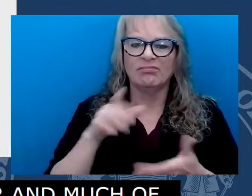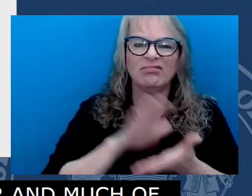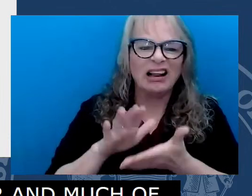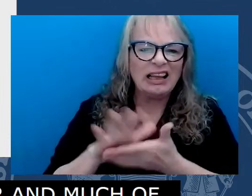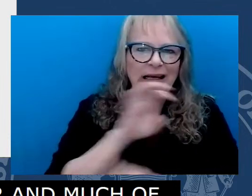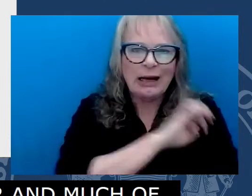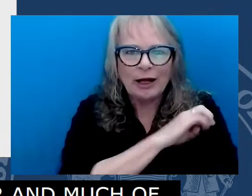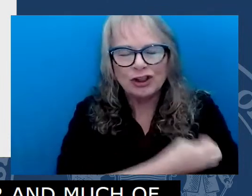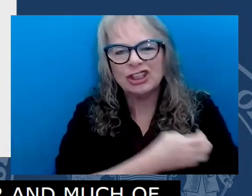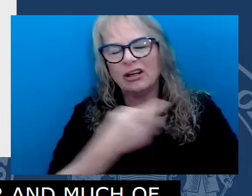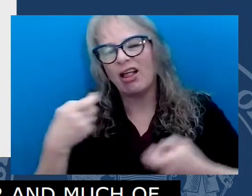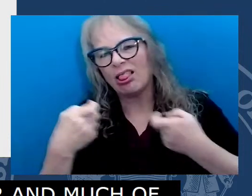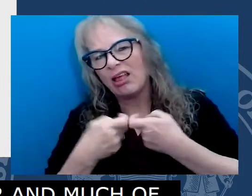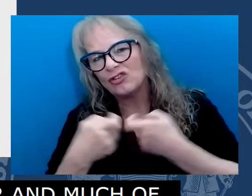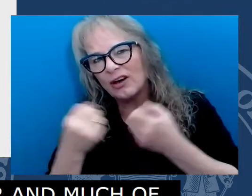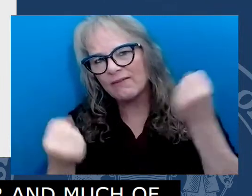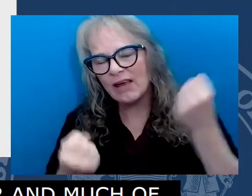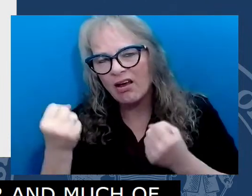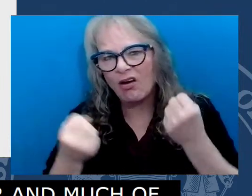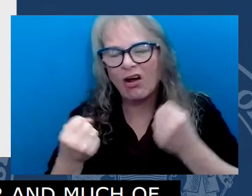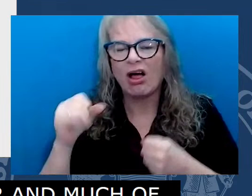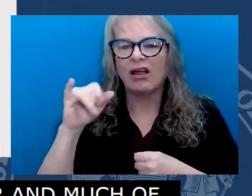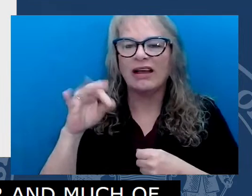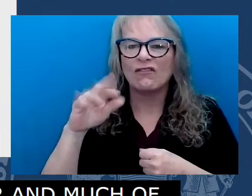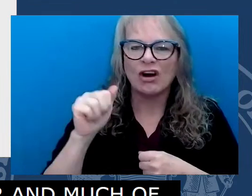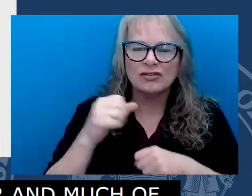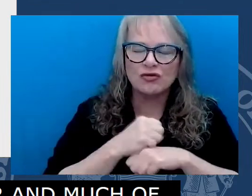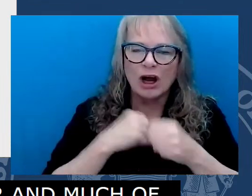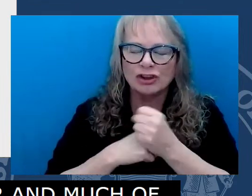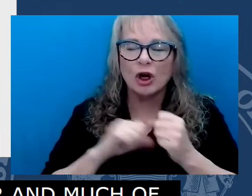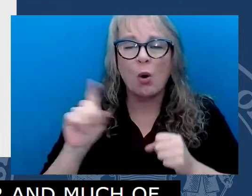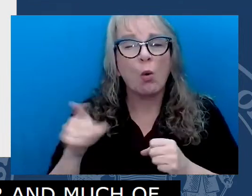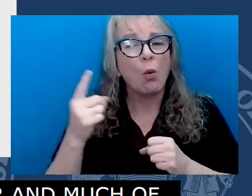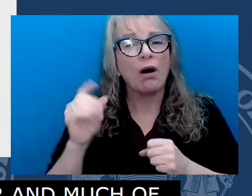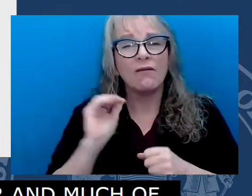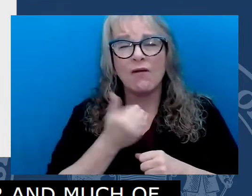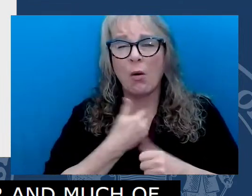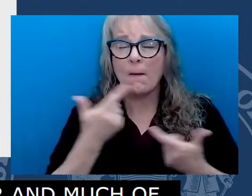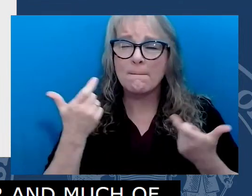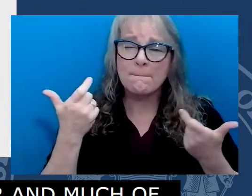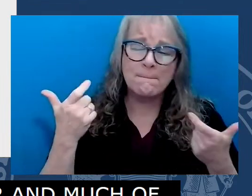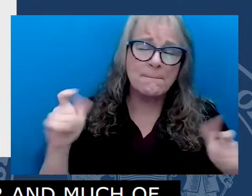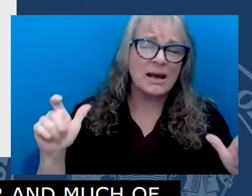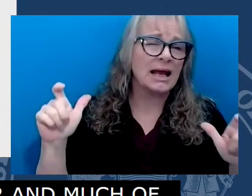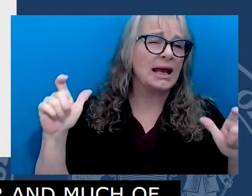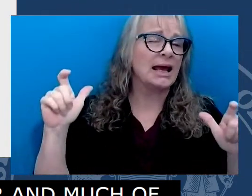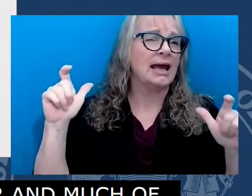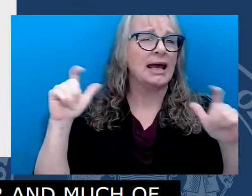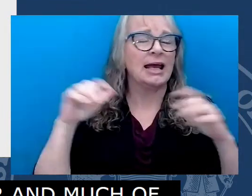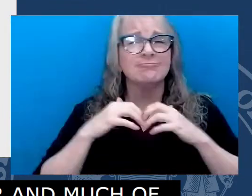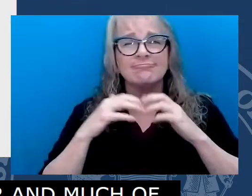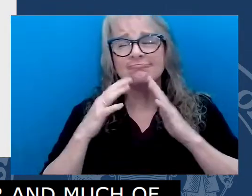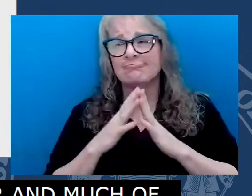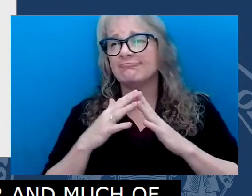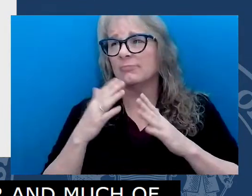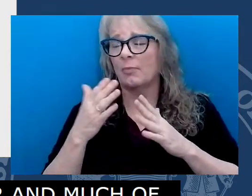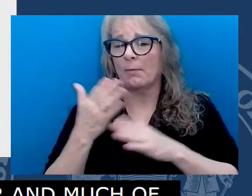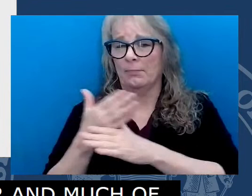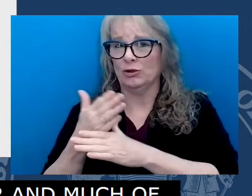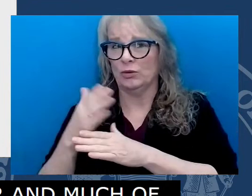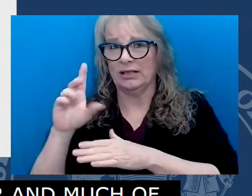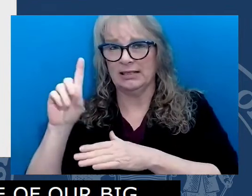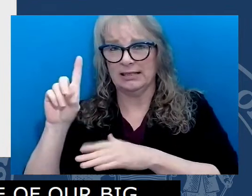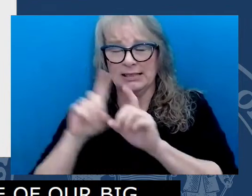electric vehicle infrastructure. One of our big initiatives through both the Department of Transportation and Natural Resource and